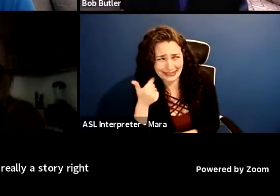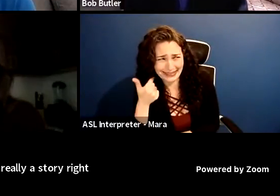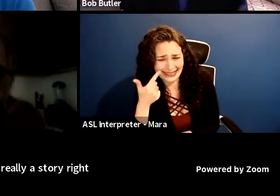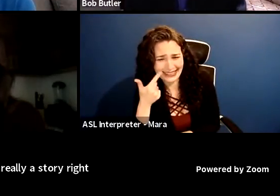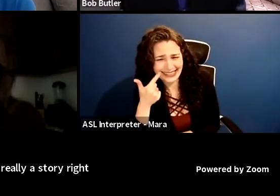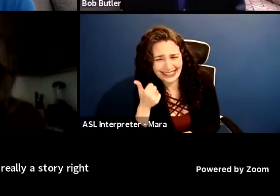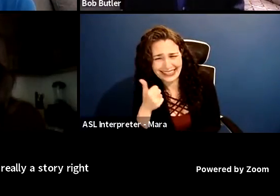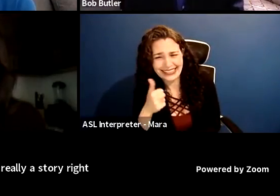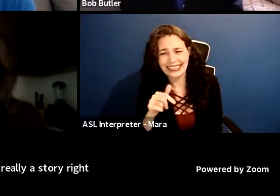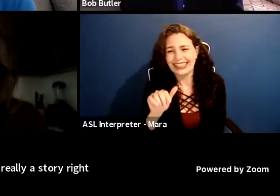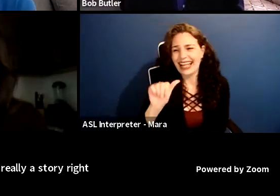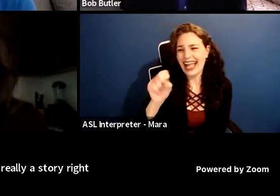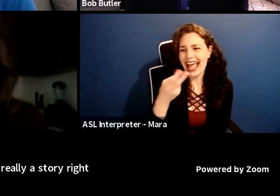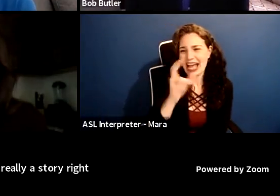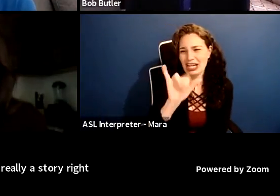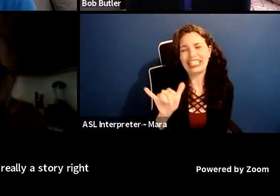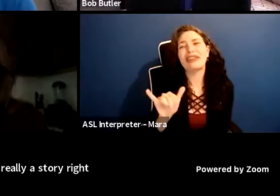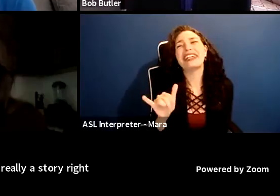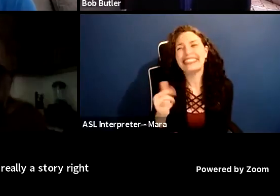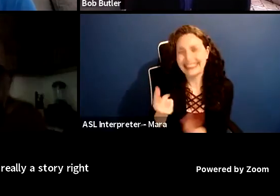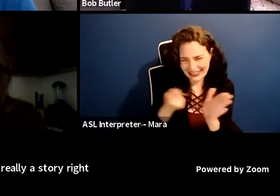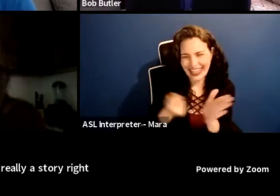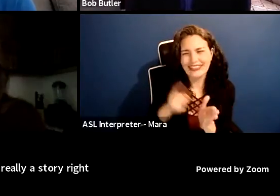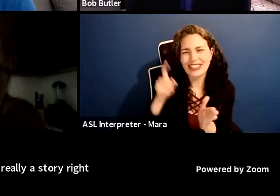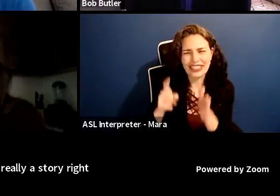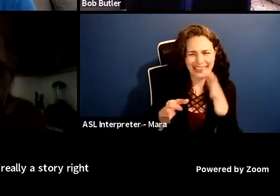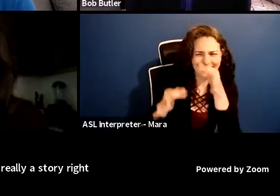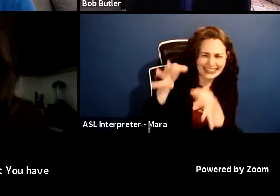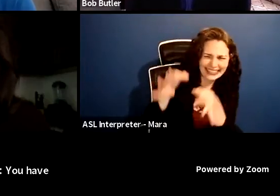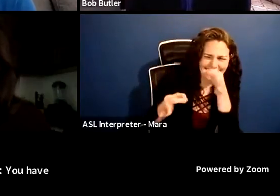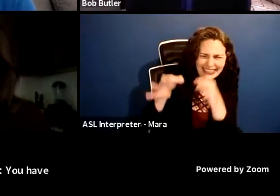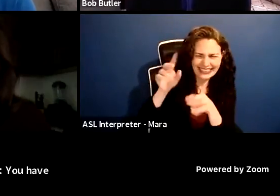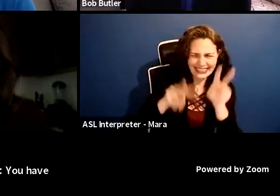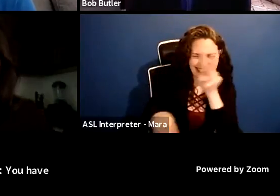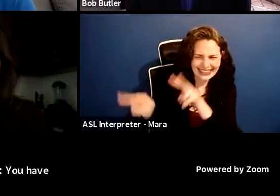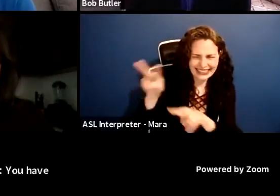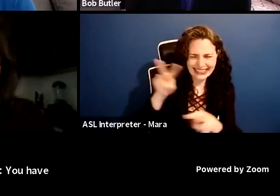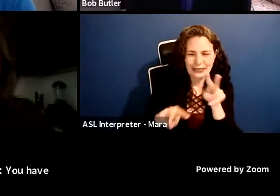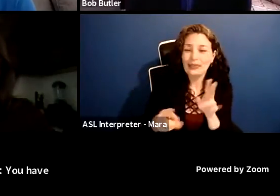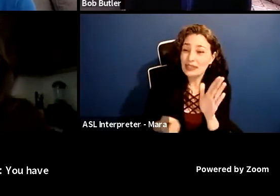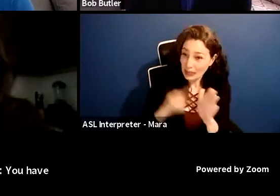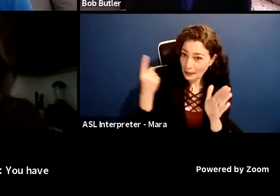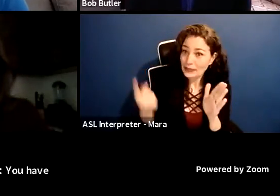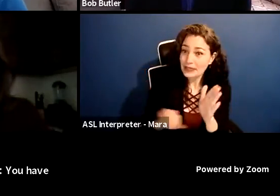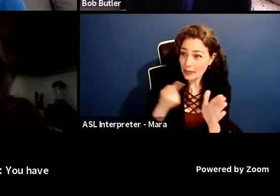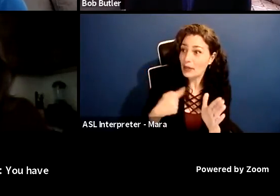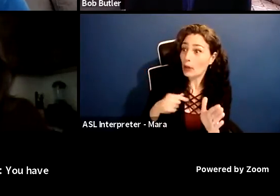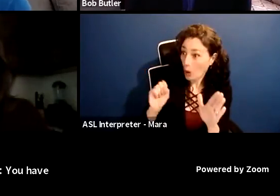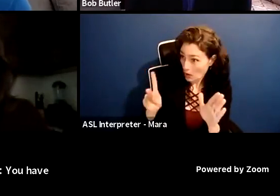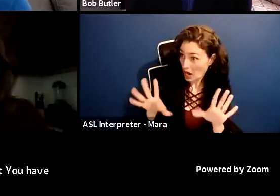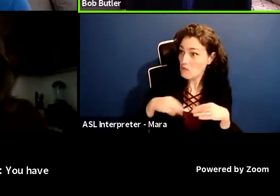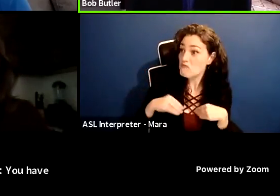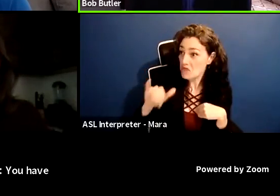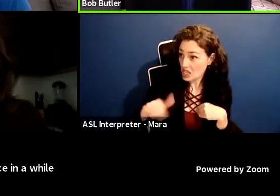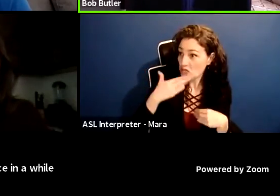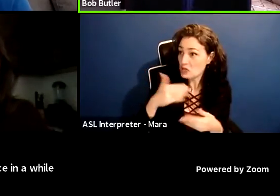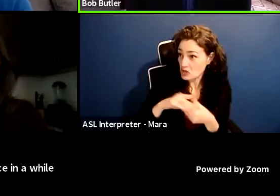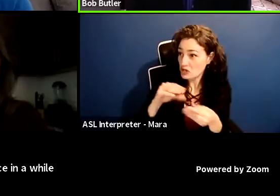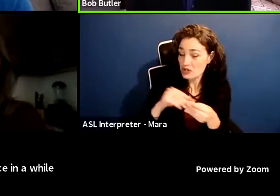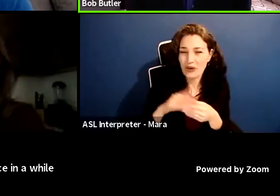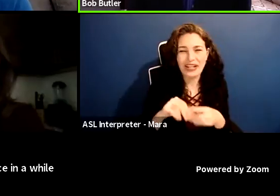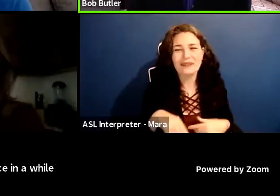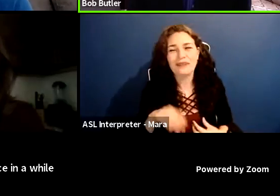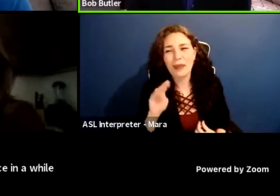You have to filter through some for sure. But every once in a while, I'm like, okay, I can work with this. So we're going to be taking